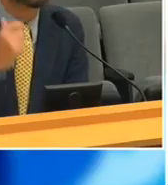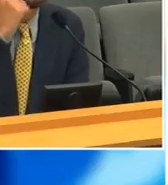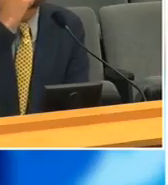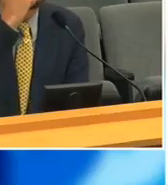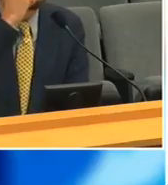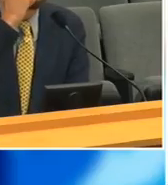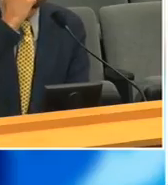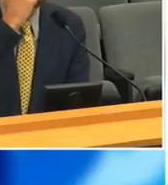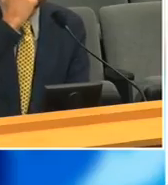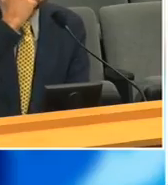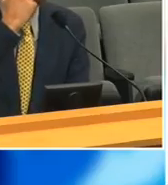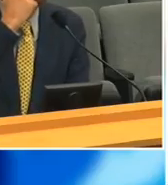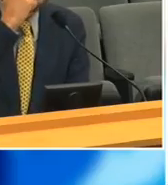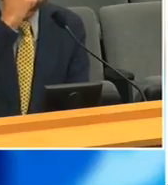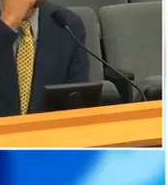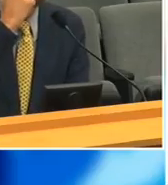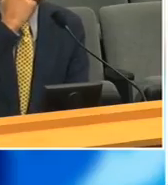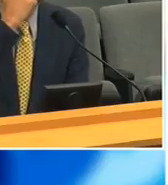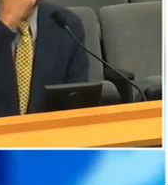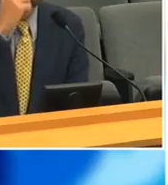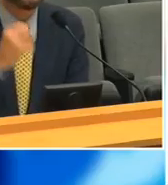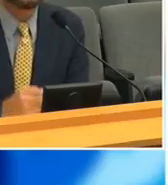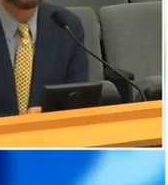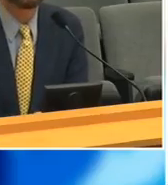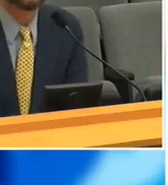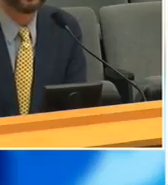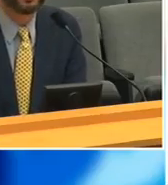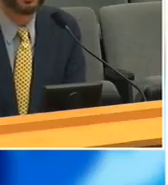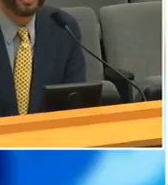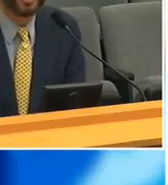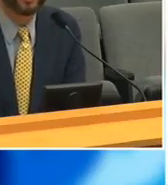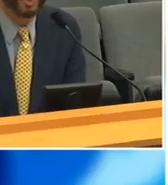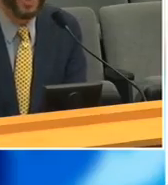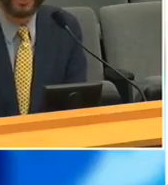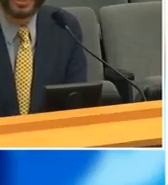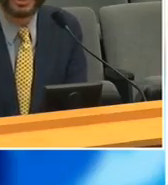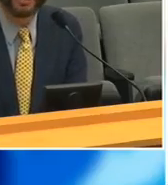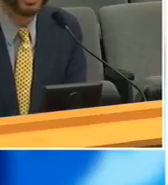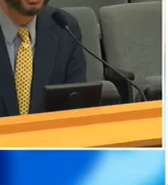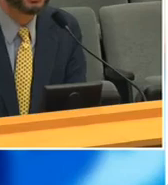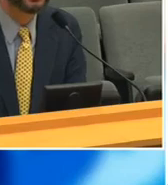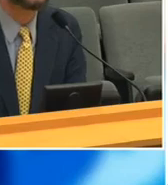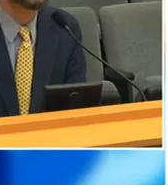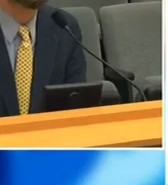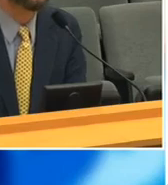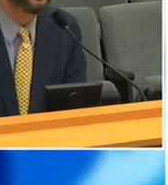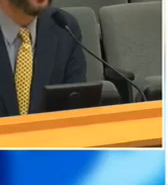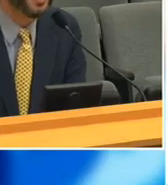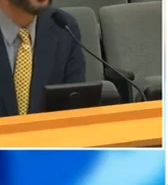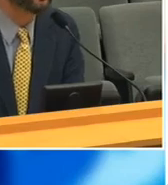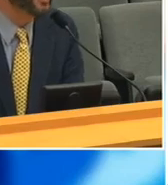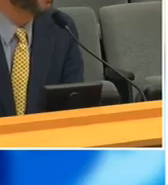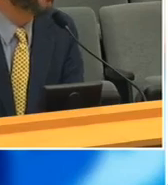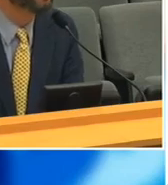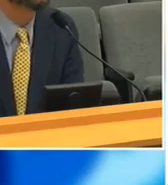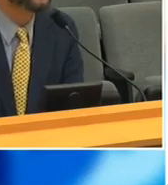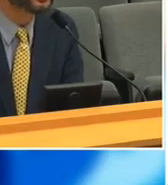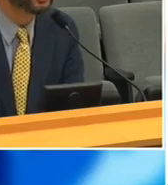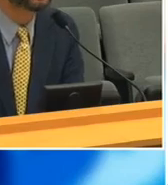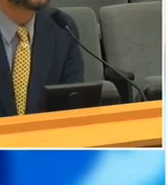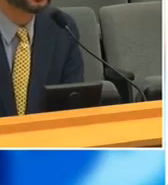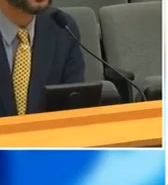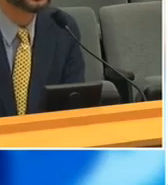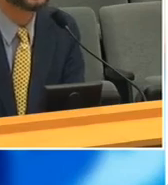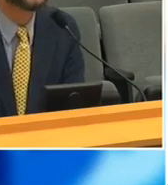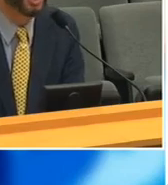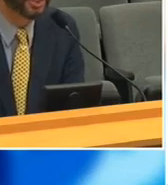custodial supplies. The next big category of non-labor are other operating expenditures, and within that, we have the